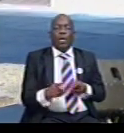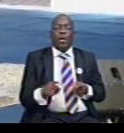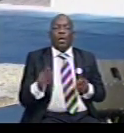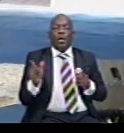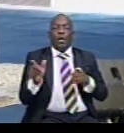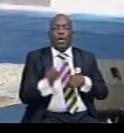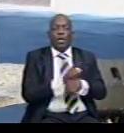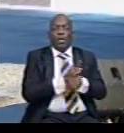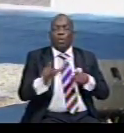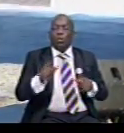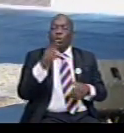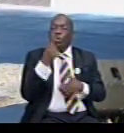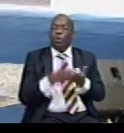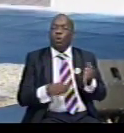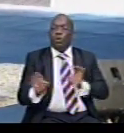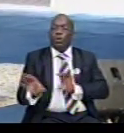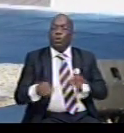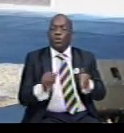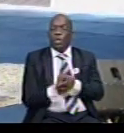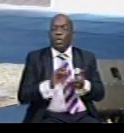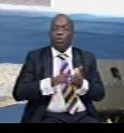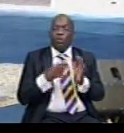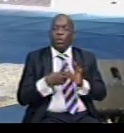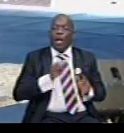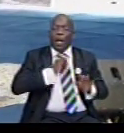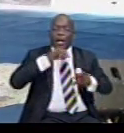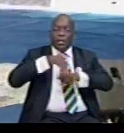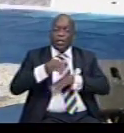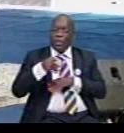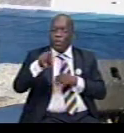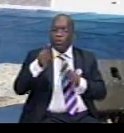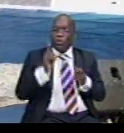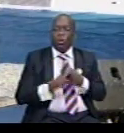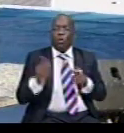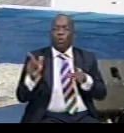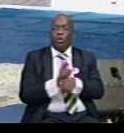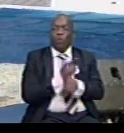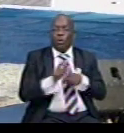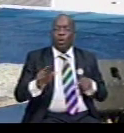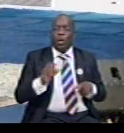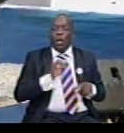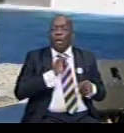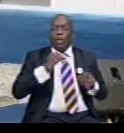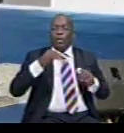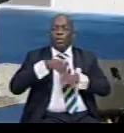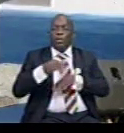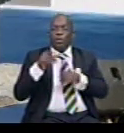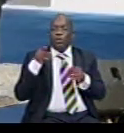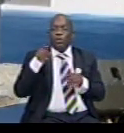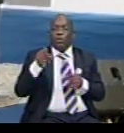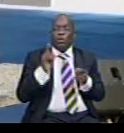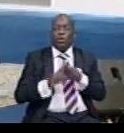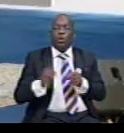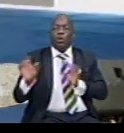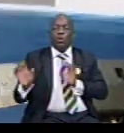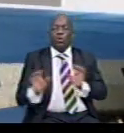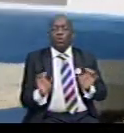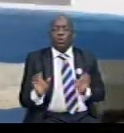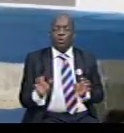What does that mean? I send you to labor. I send you to reap wherein